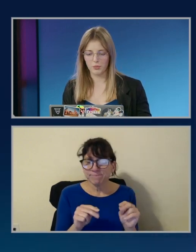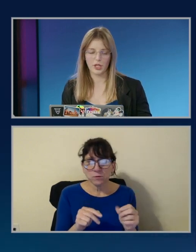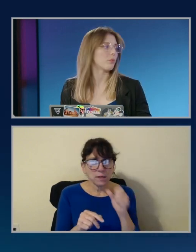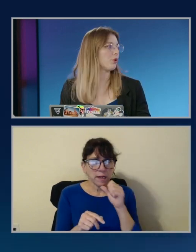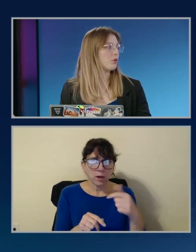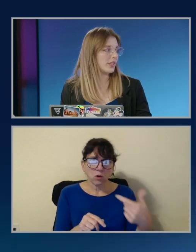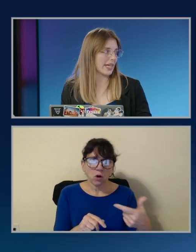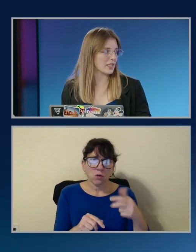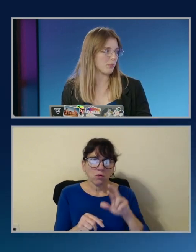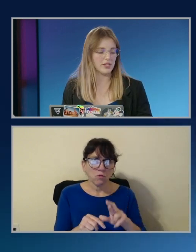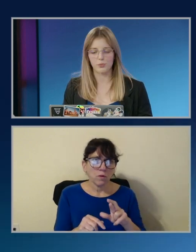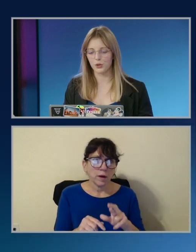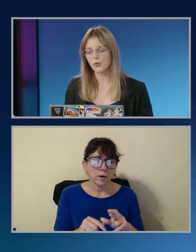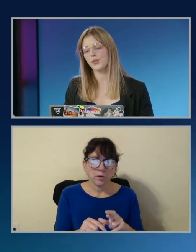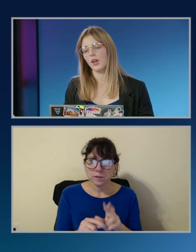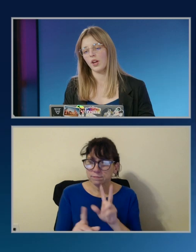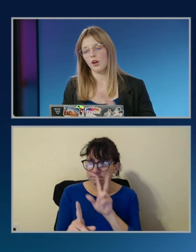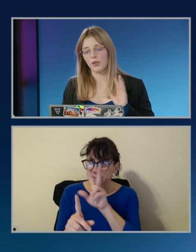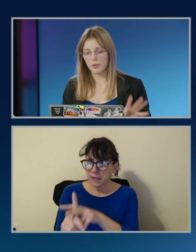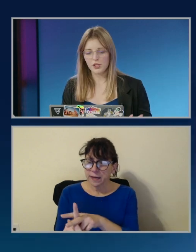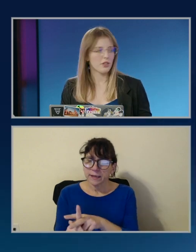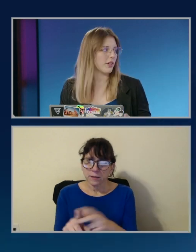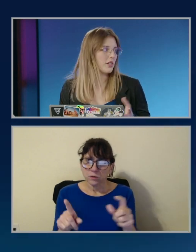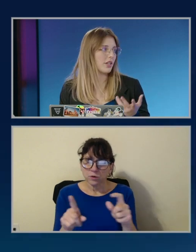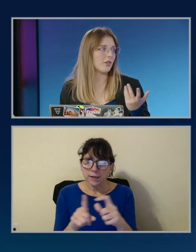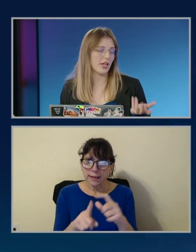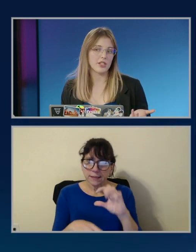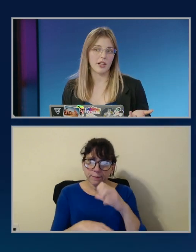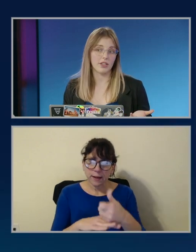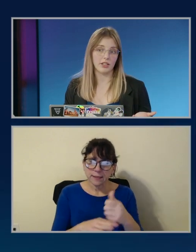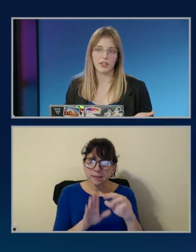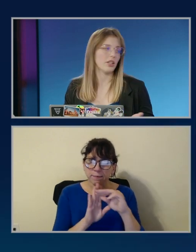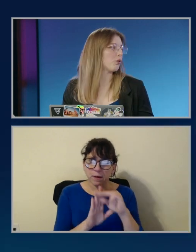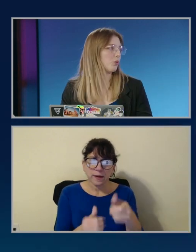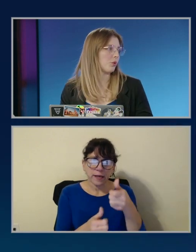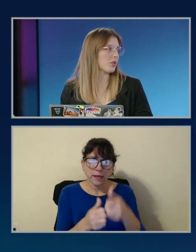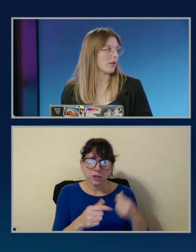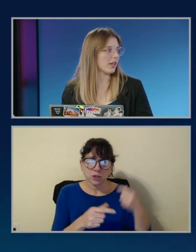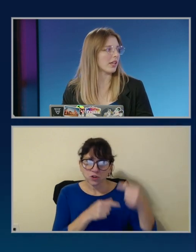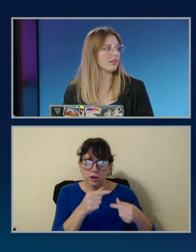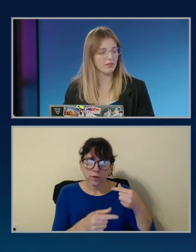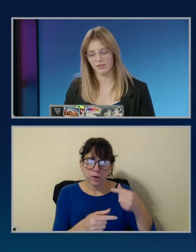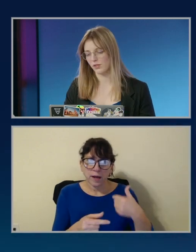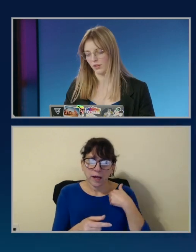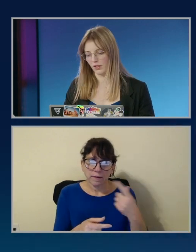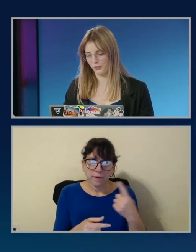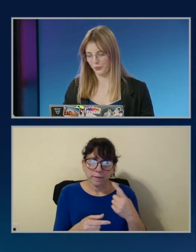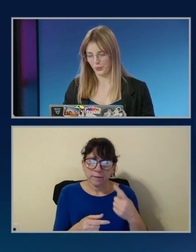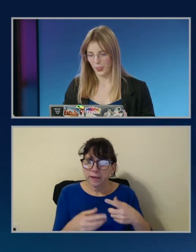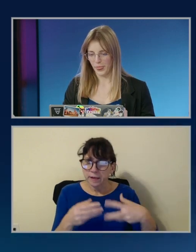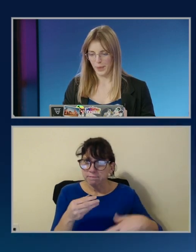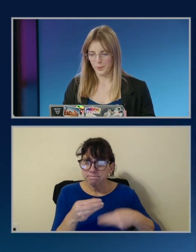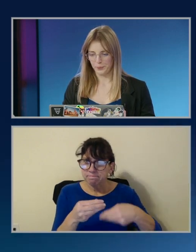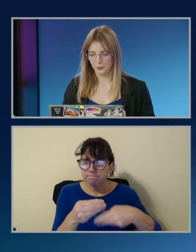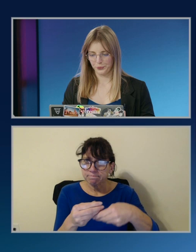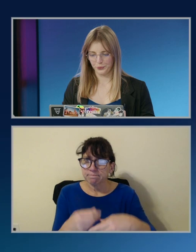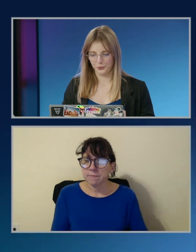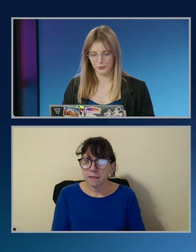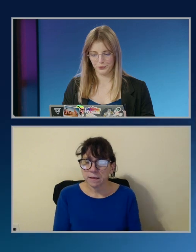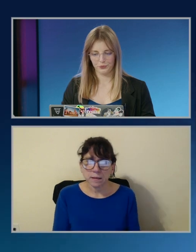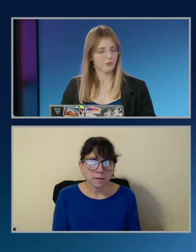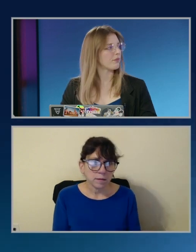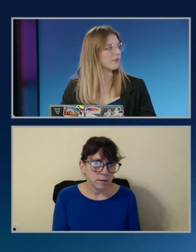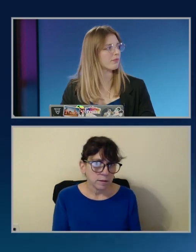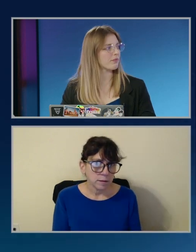much applicable to text-based models. For image generation, we actually have another thing called watermarking. So, but